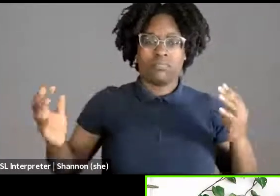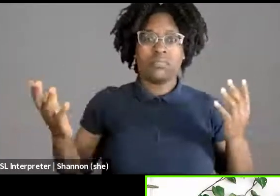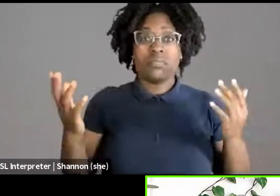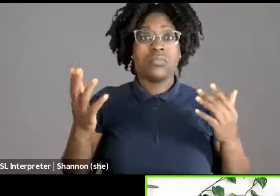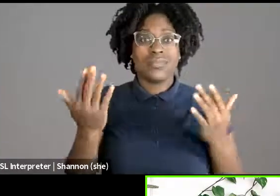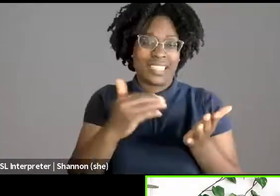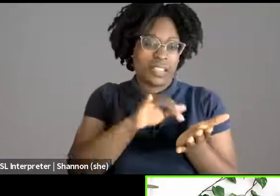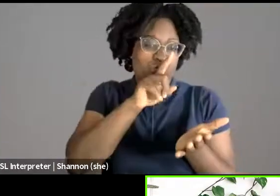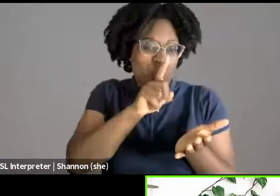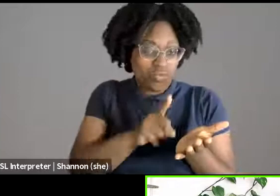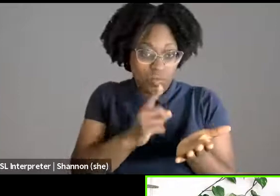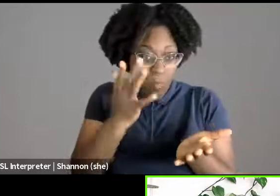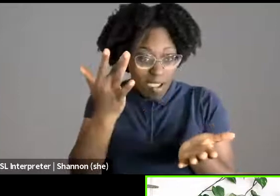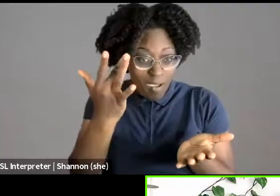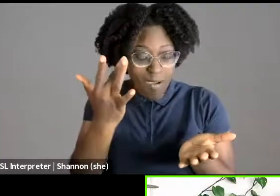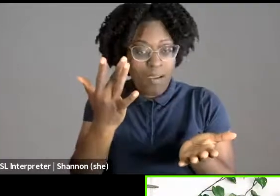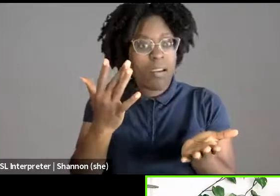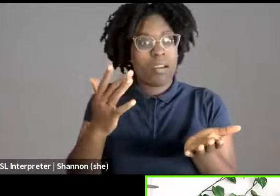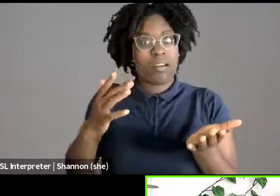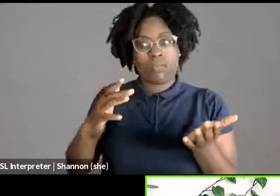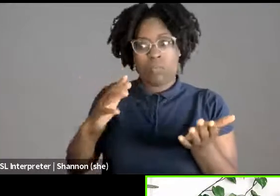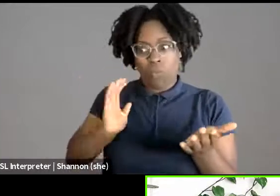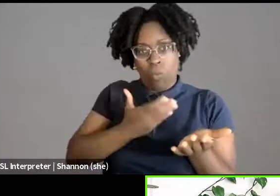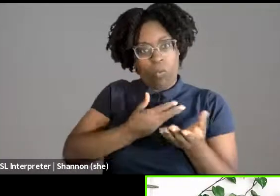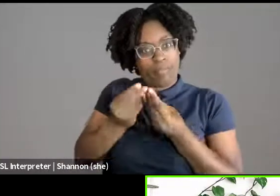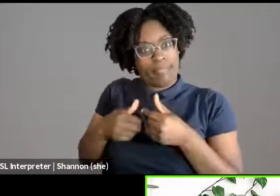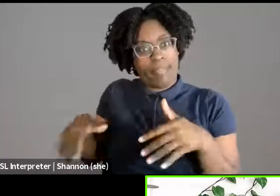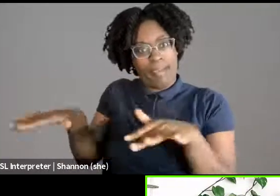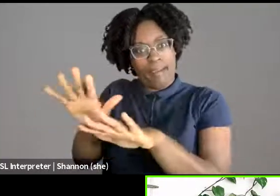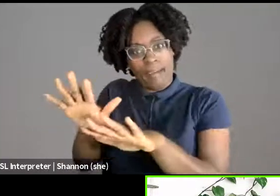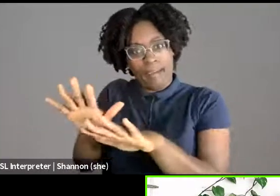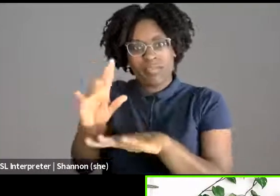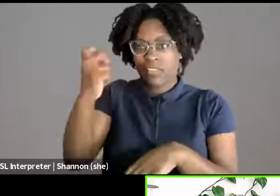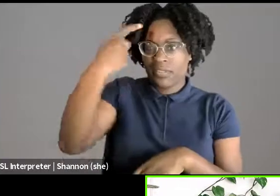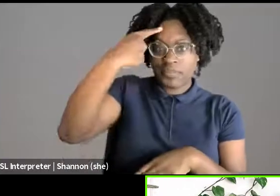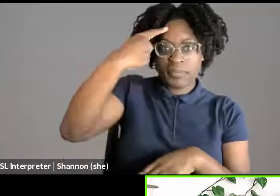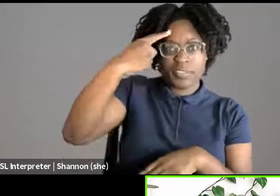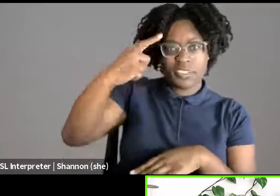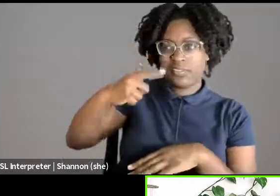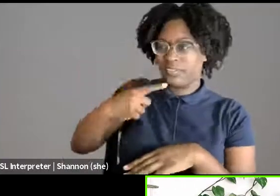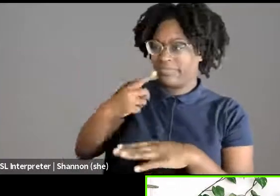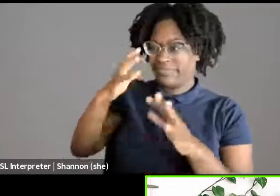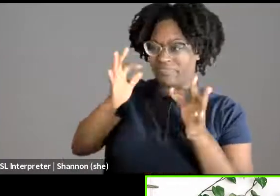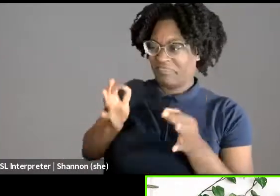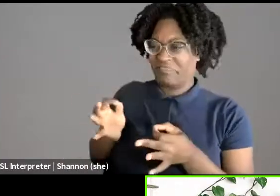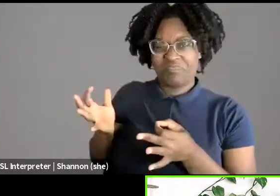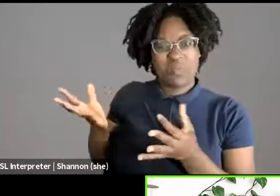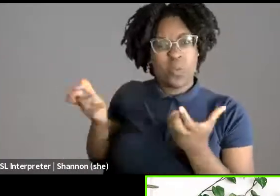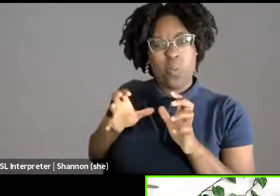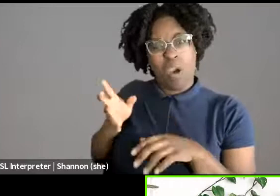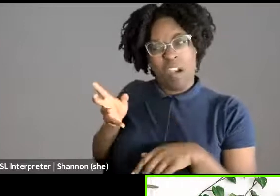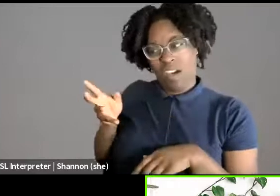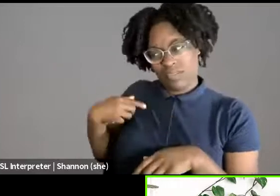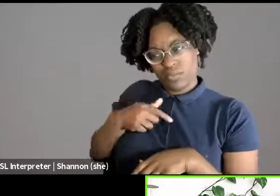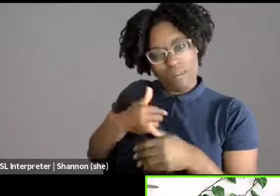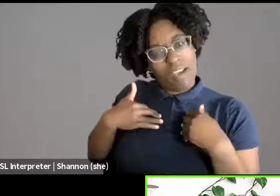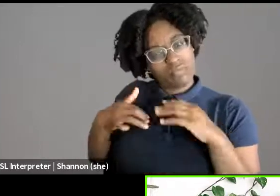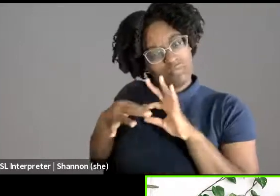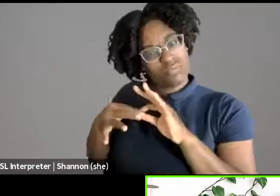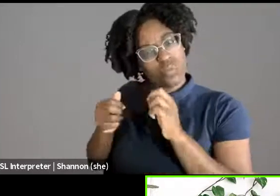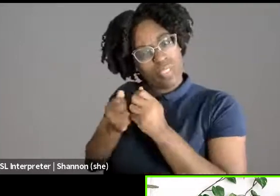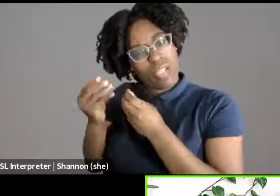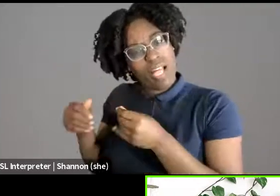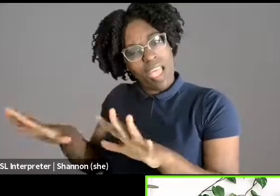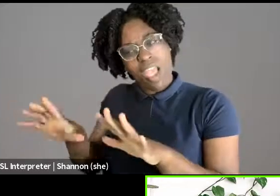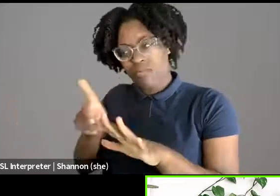about the intertribal community where you live and work as well. Do they hold public events,